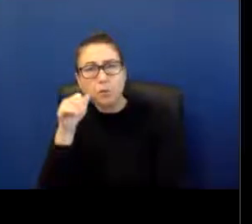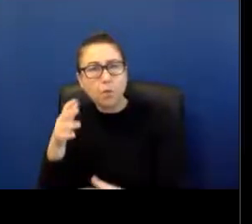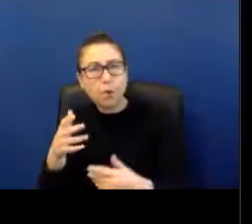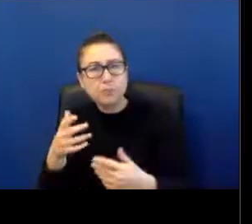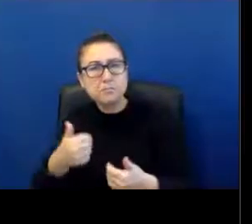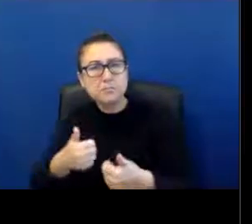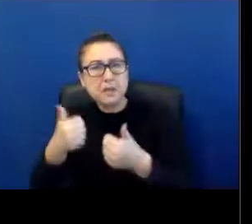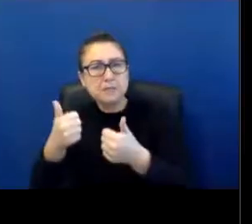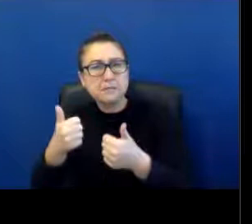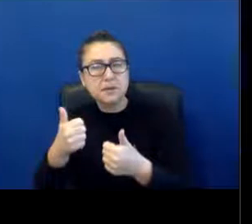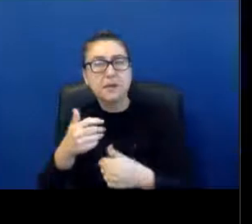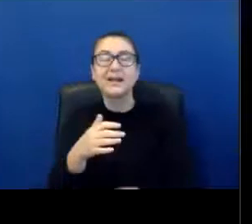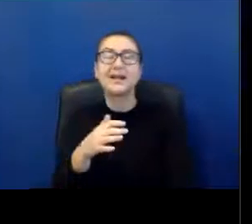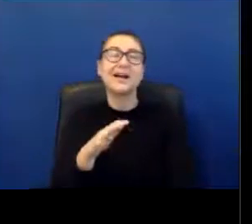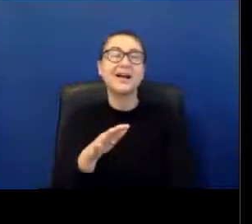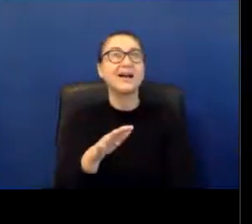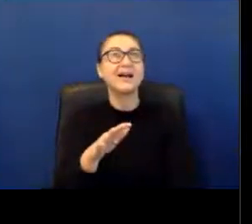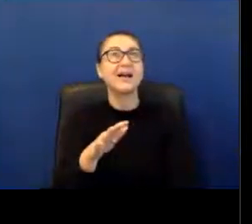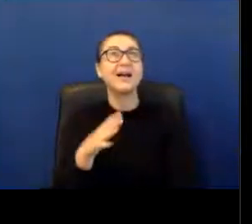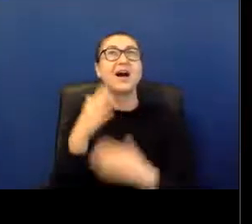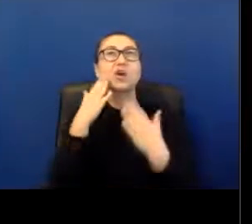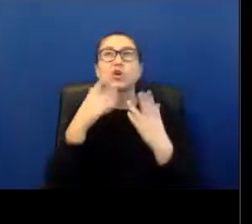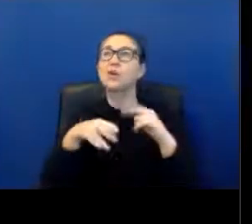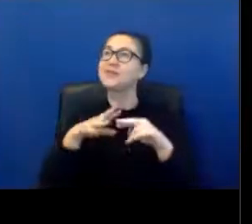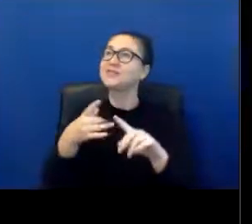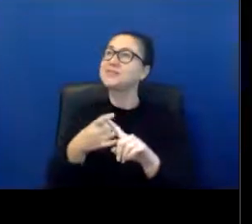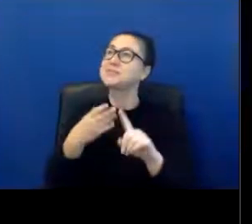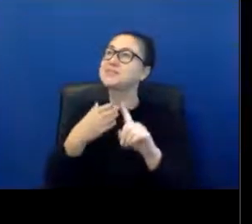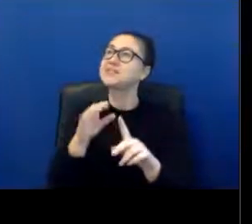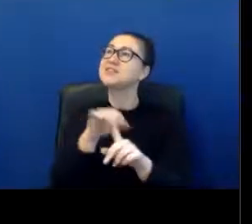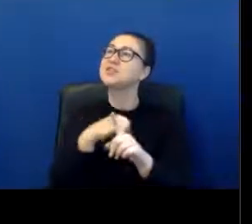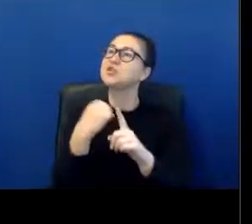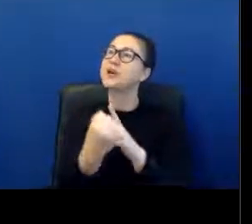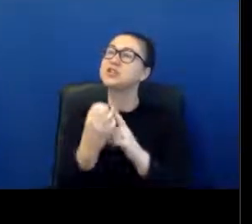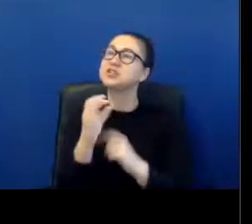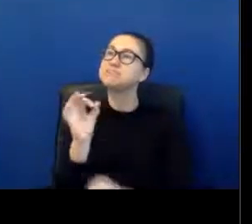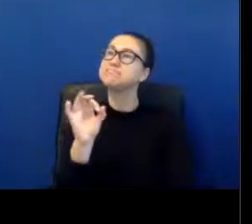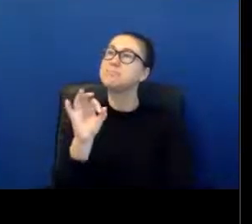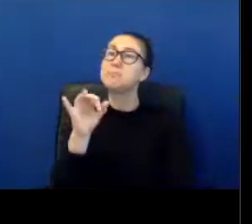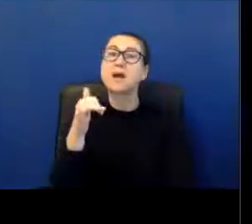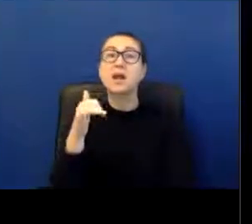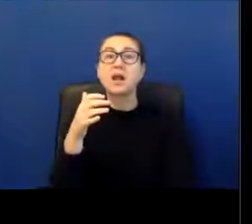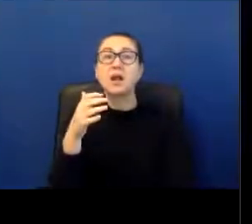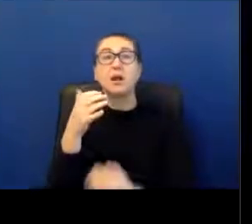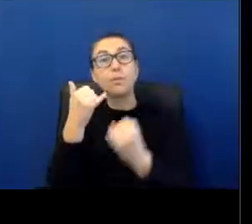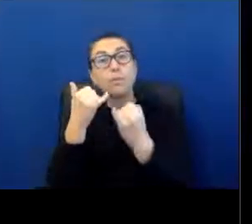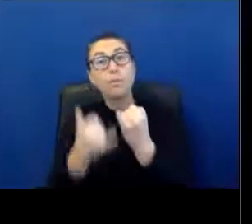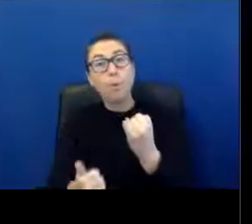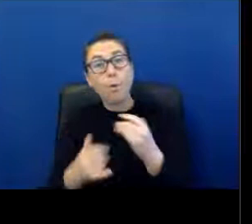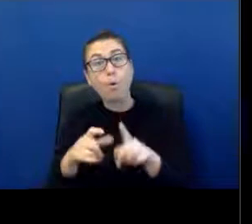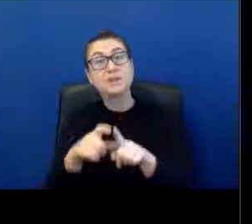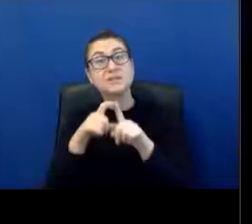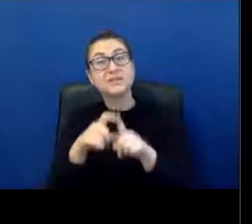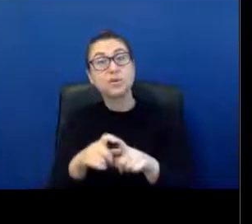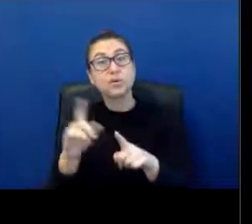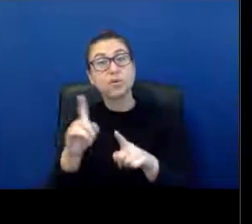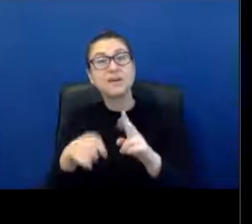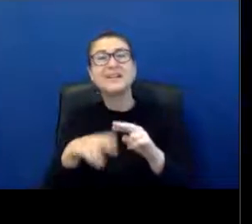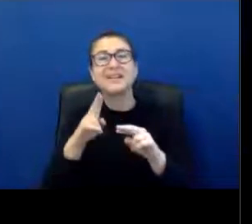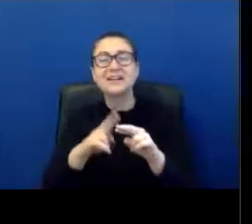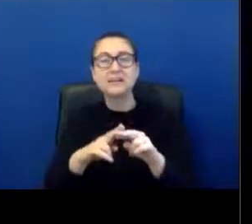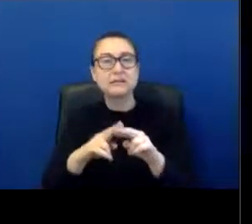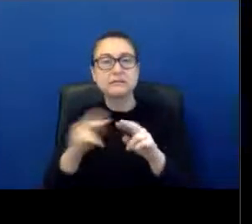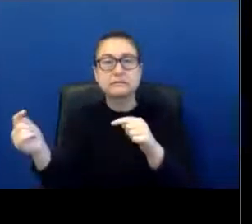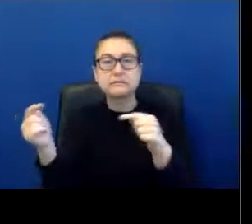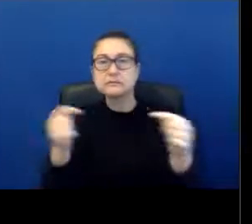I don't know about less likely, but more challenging, I guess, are the ones that are referred by the courts, New South